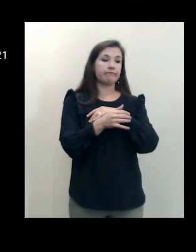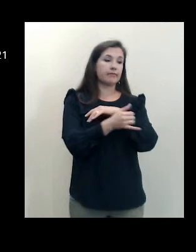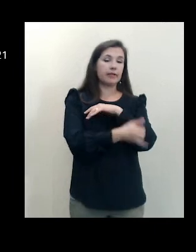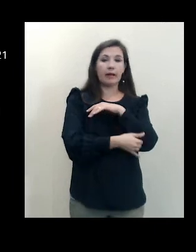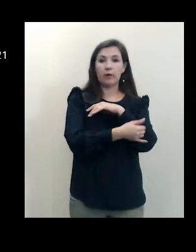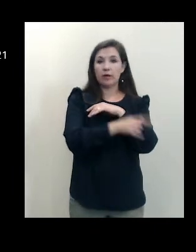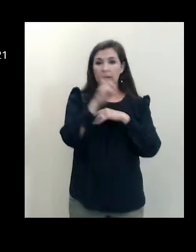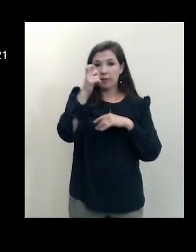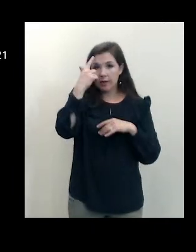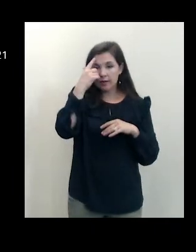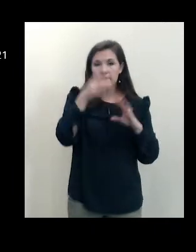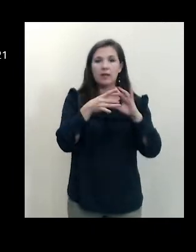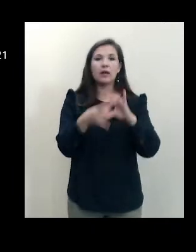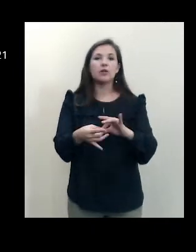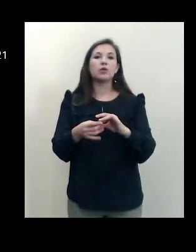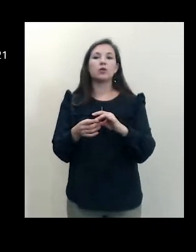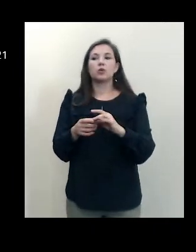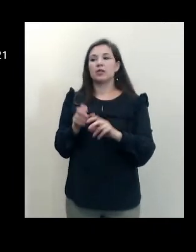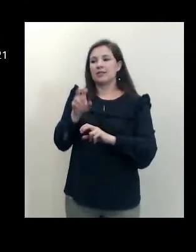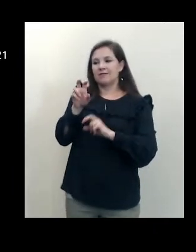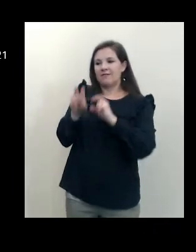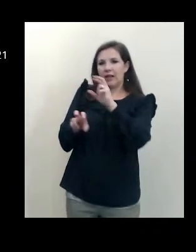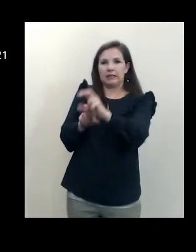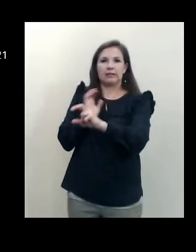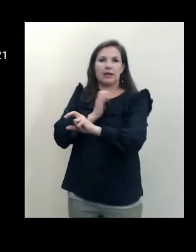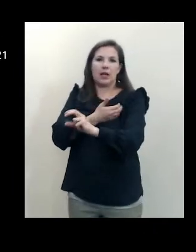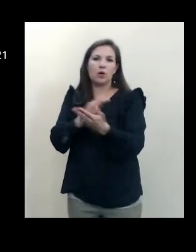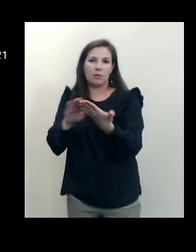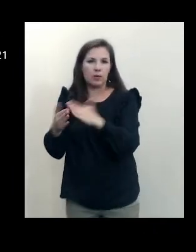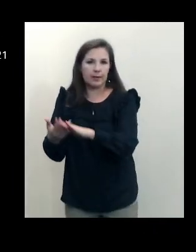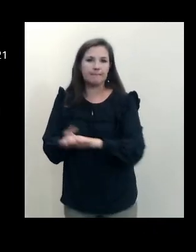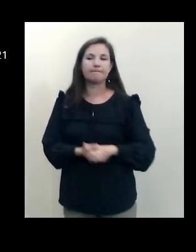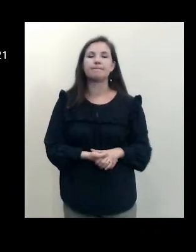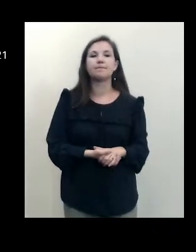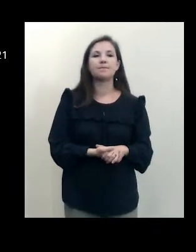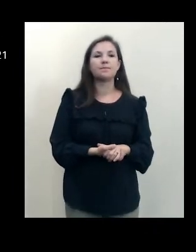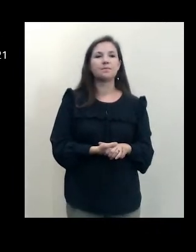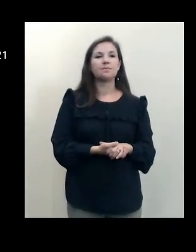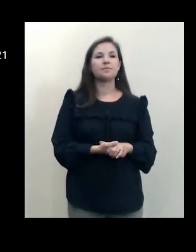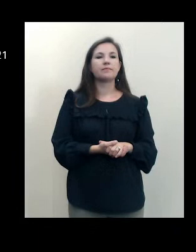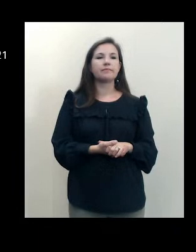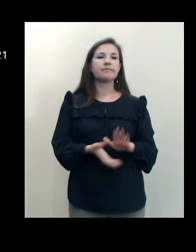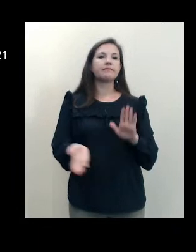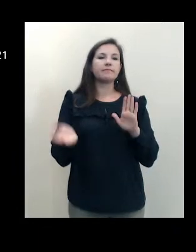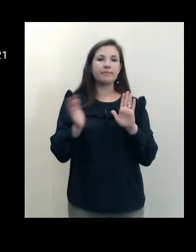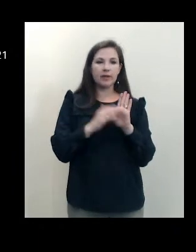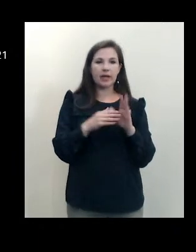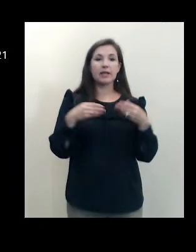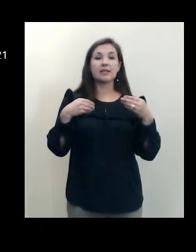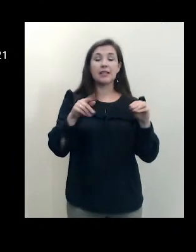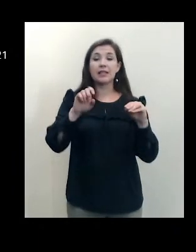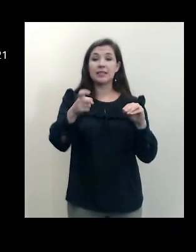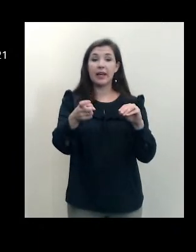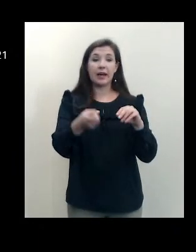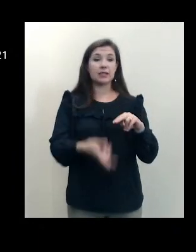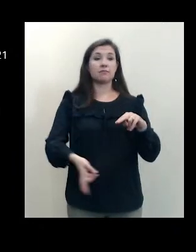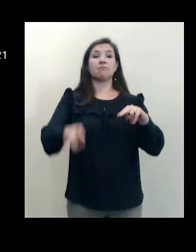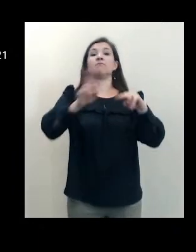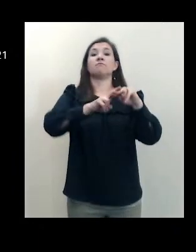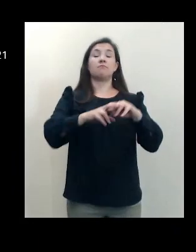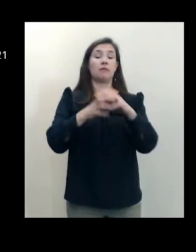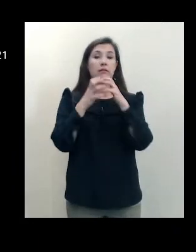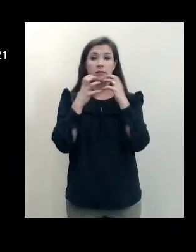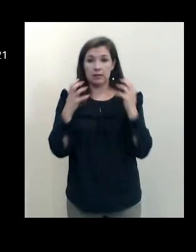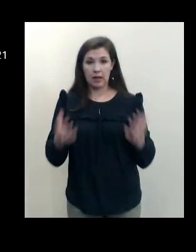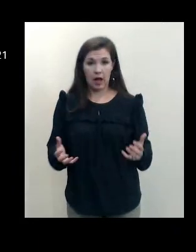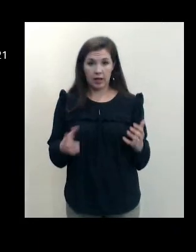to investments in our community assets. Once again, the sales tax growth, it's been a big growth in